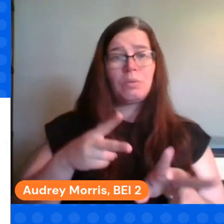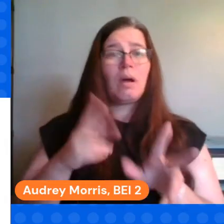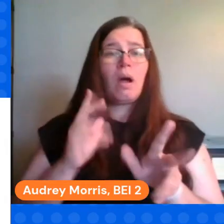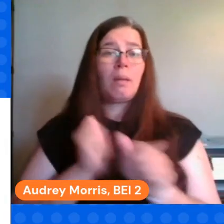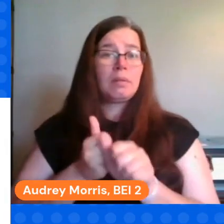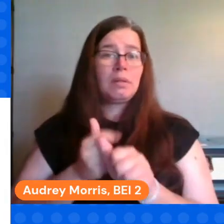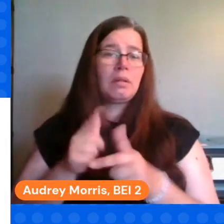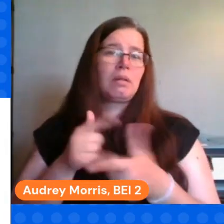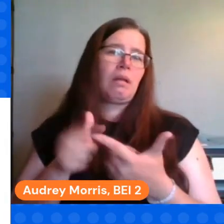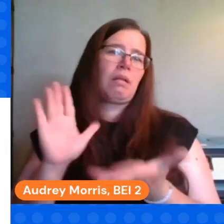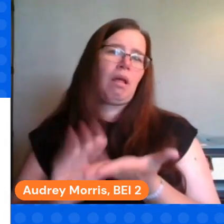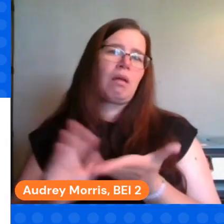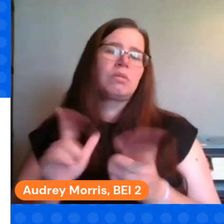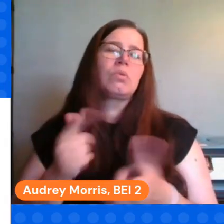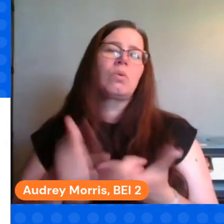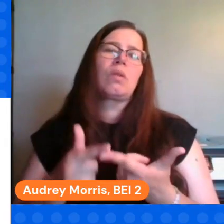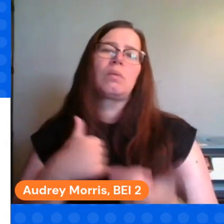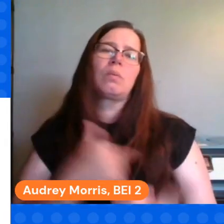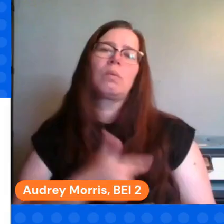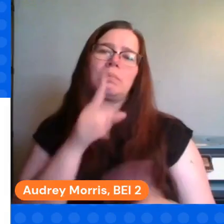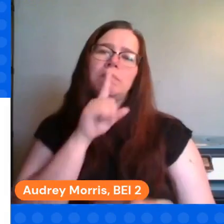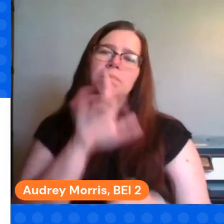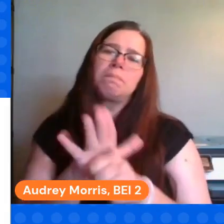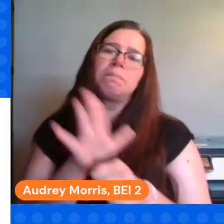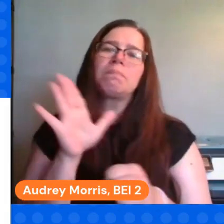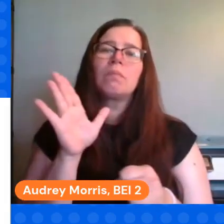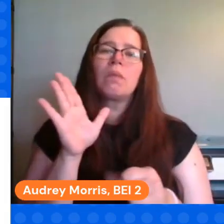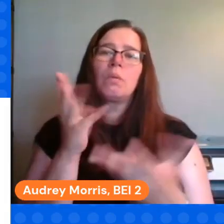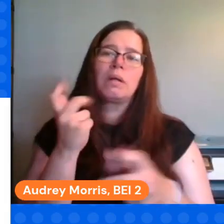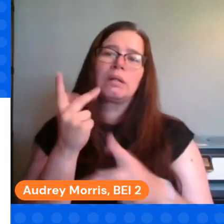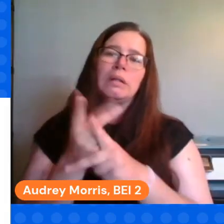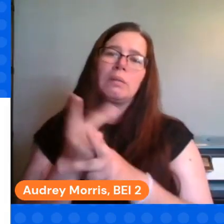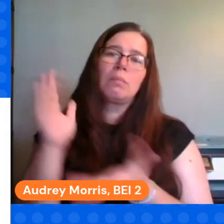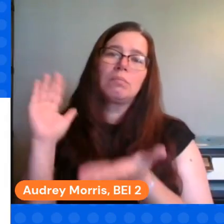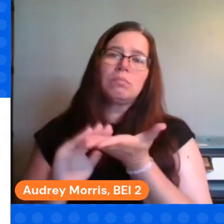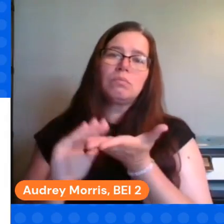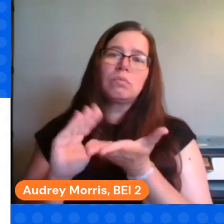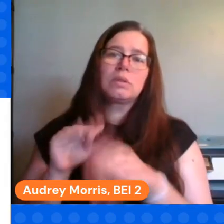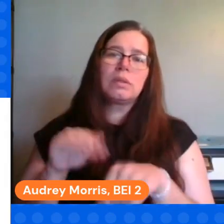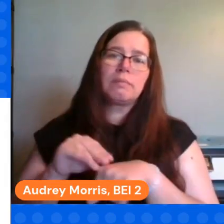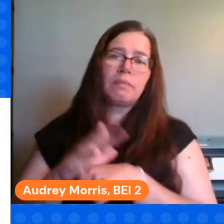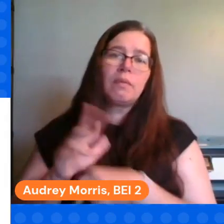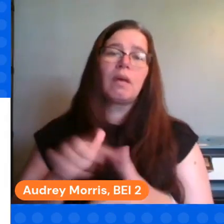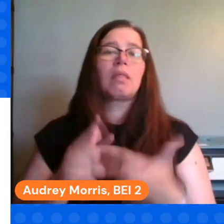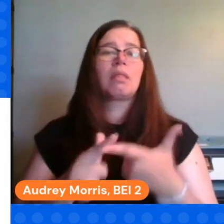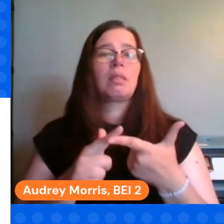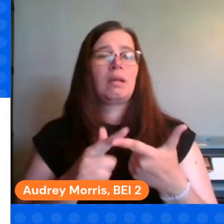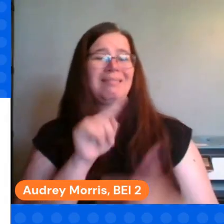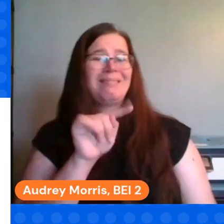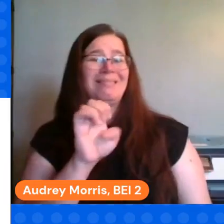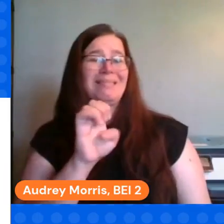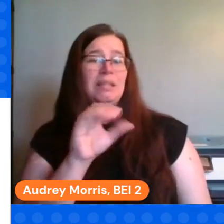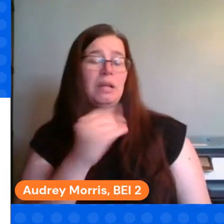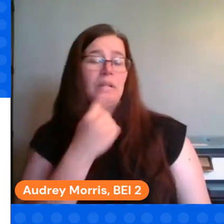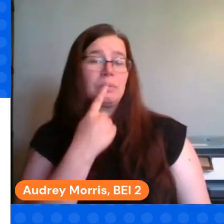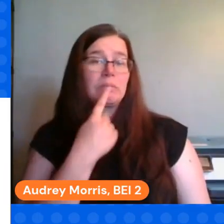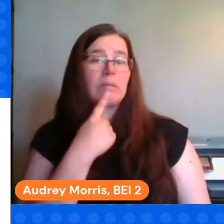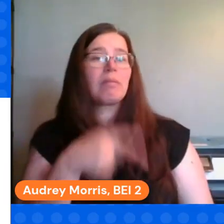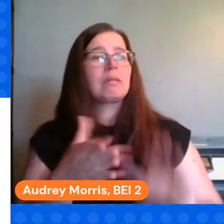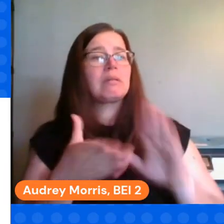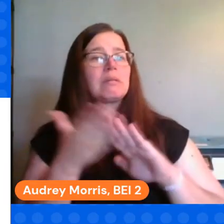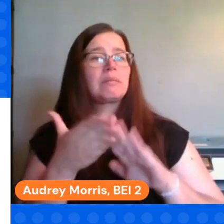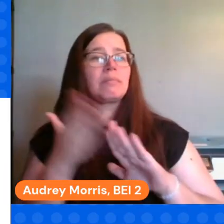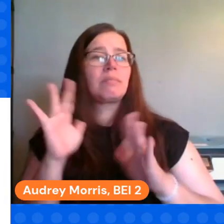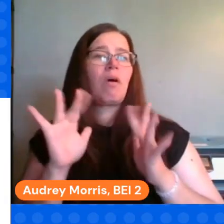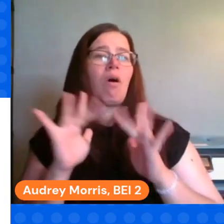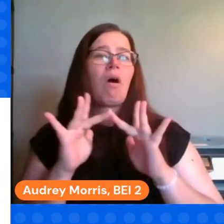trying to commit ourselves to keeping the footprint as small as possible. And as Teo mentioned earlier, the app operates entirely offline. There's